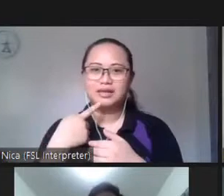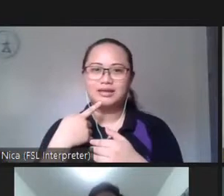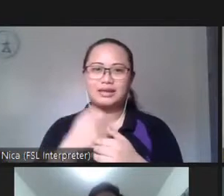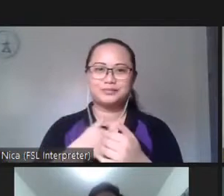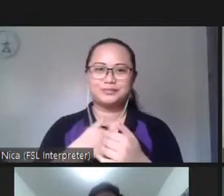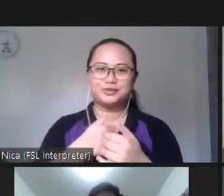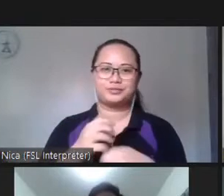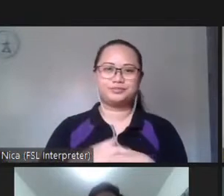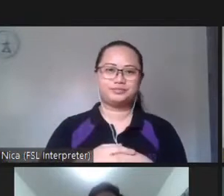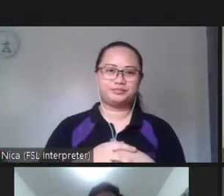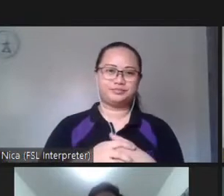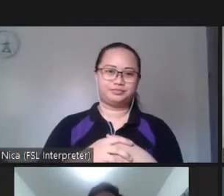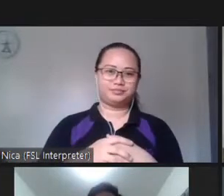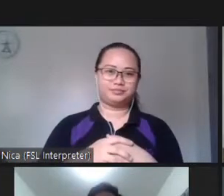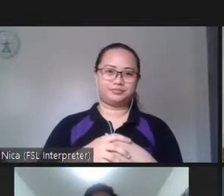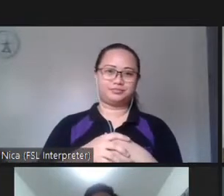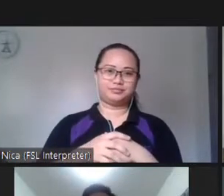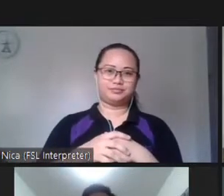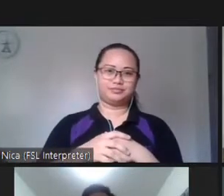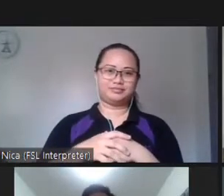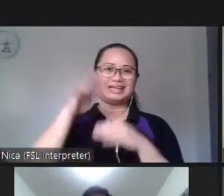Okay. Hello po.